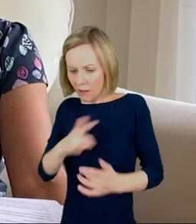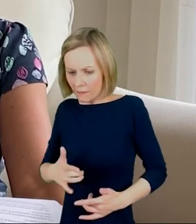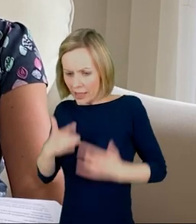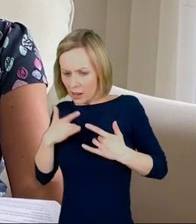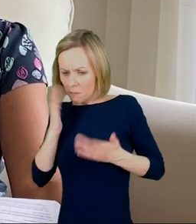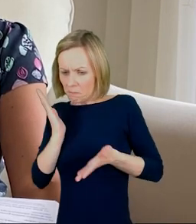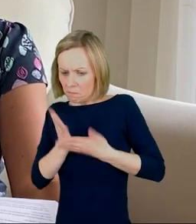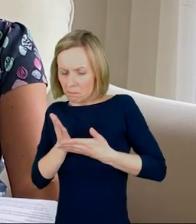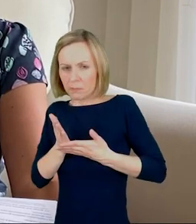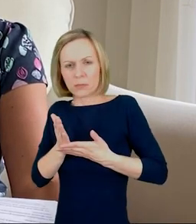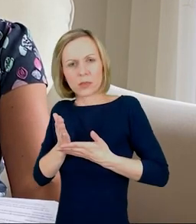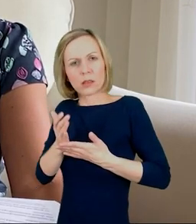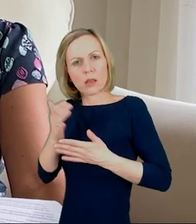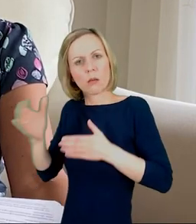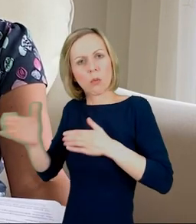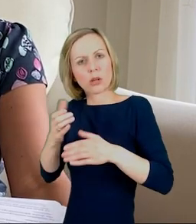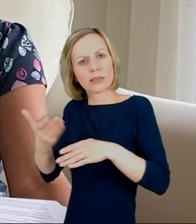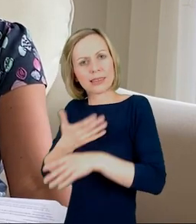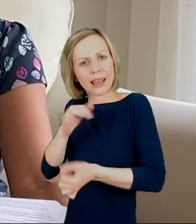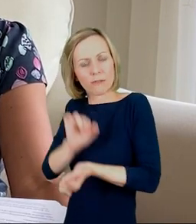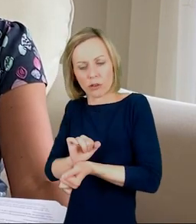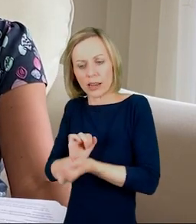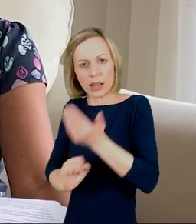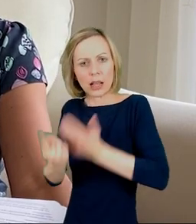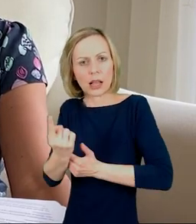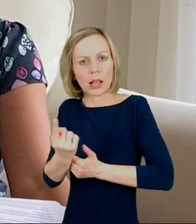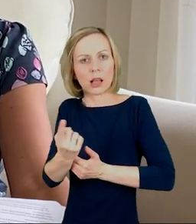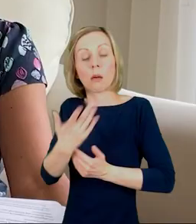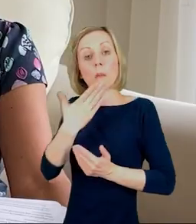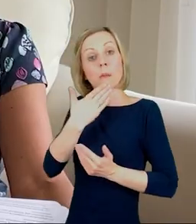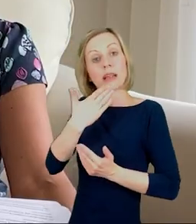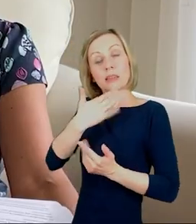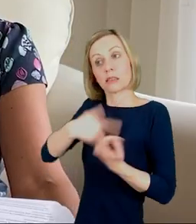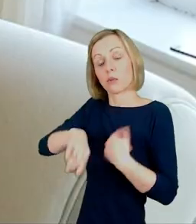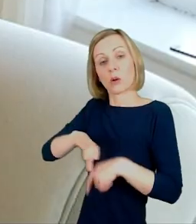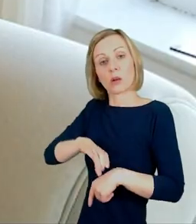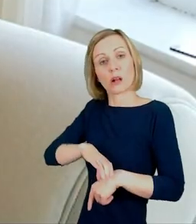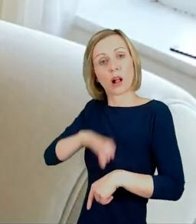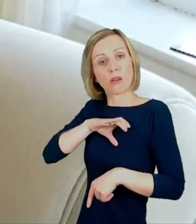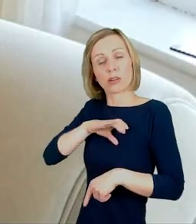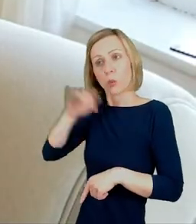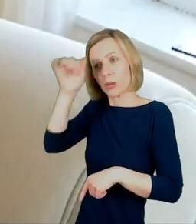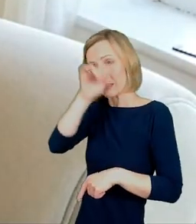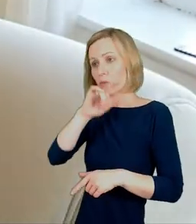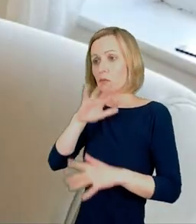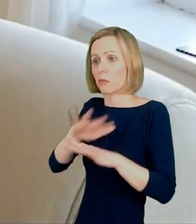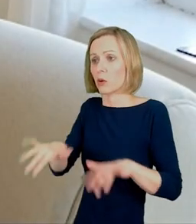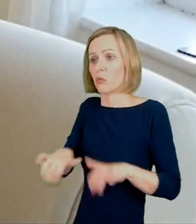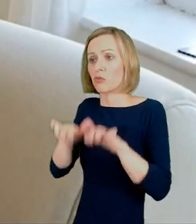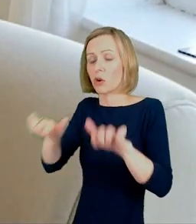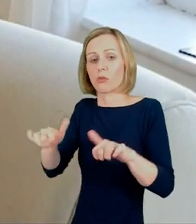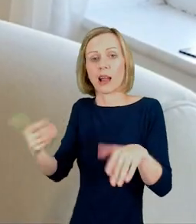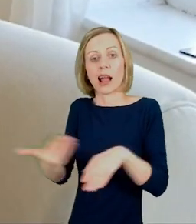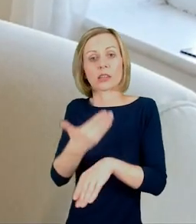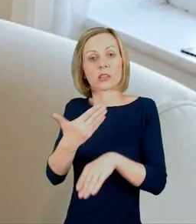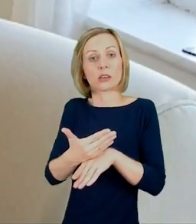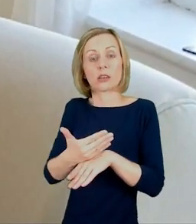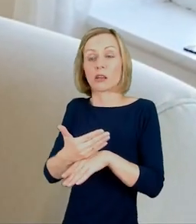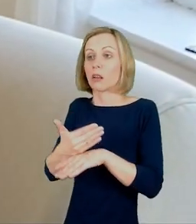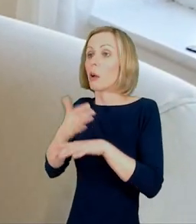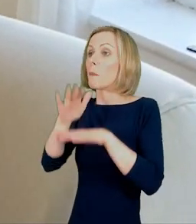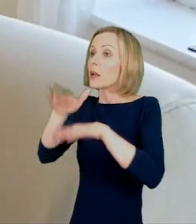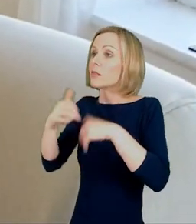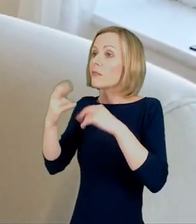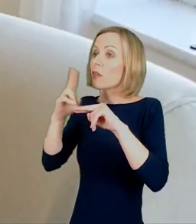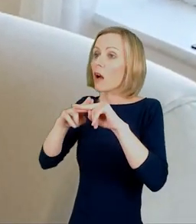and wisdom to take appropriate action. Amen. We say together, Merciful Father,